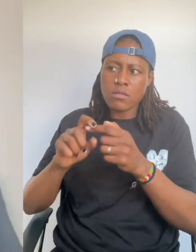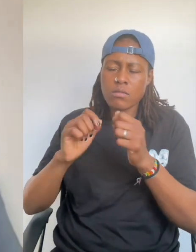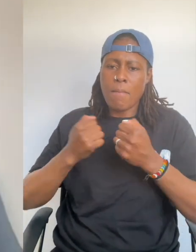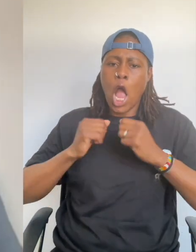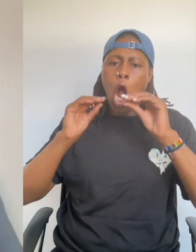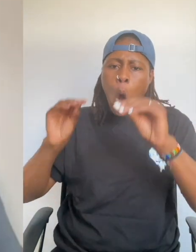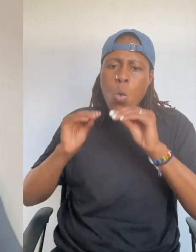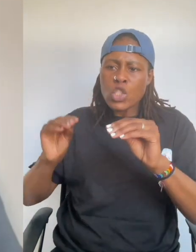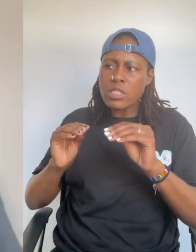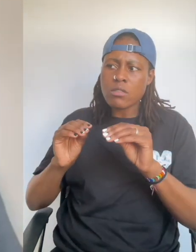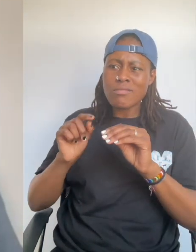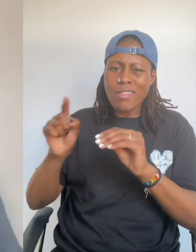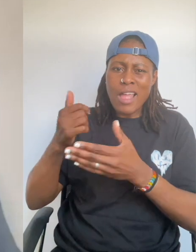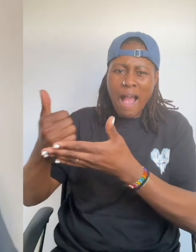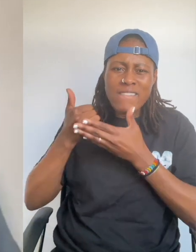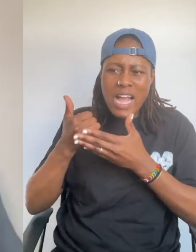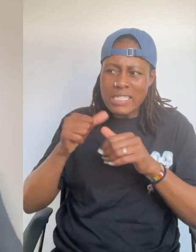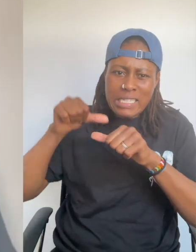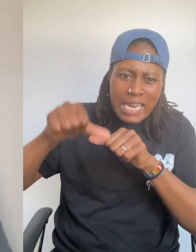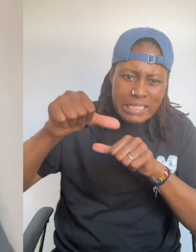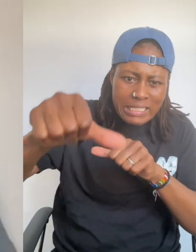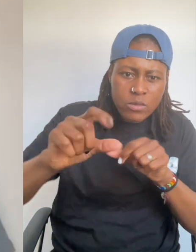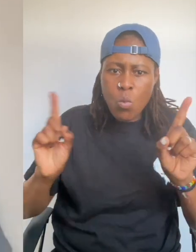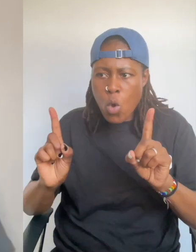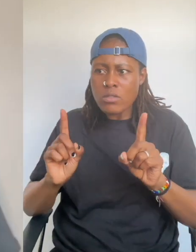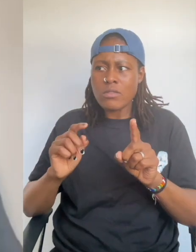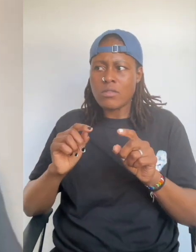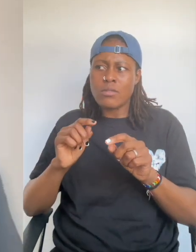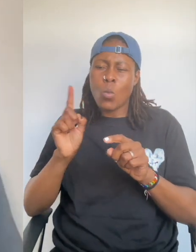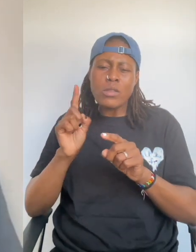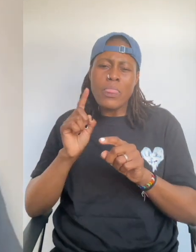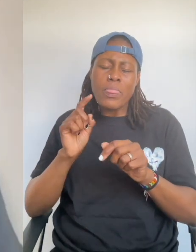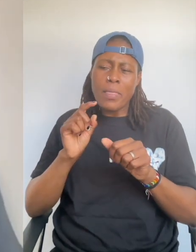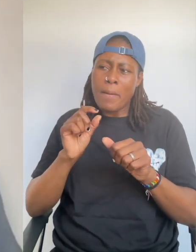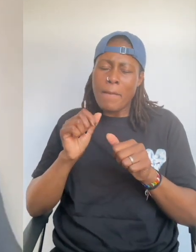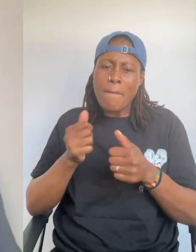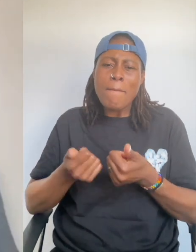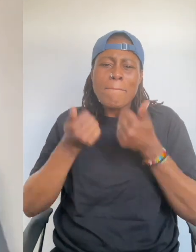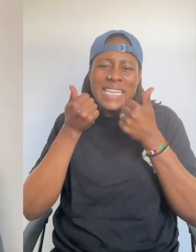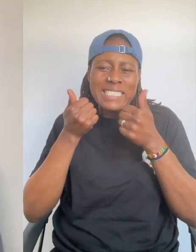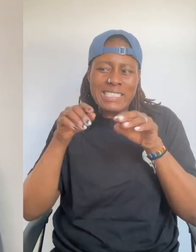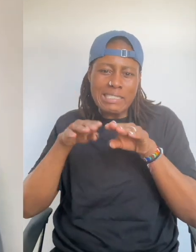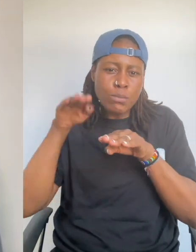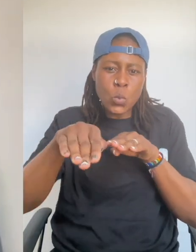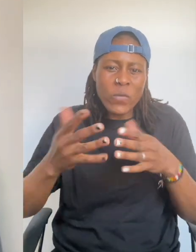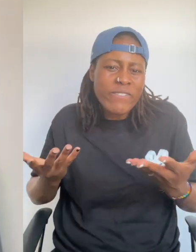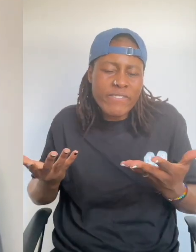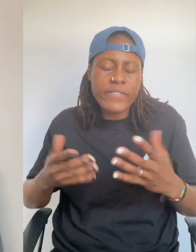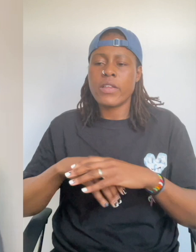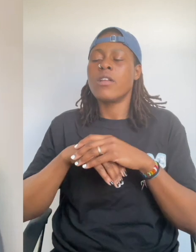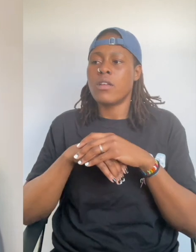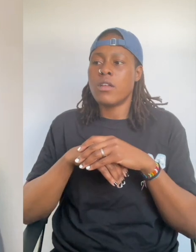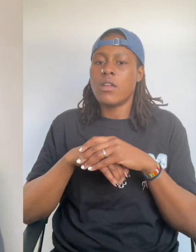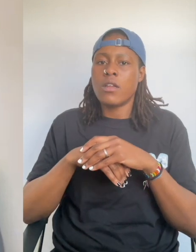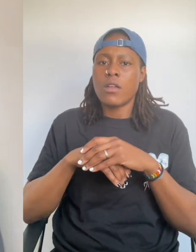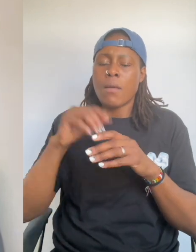my coaches want to do, what we feel like is the best move. But I